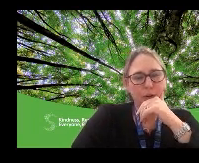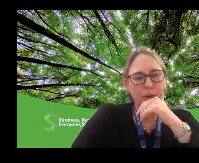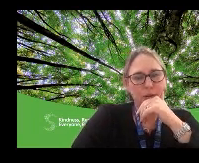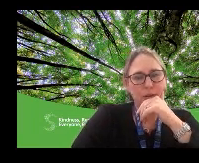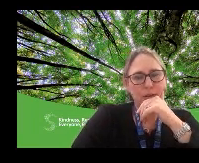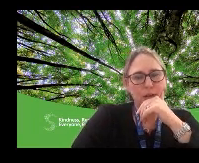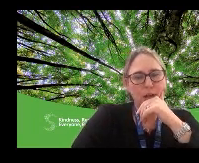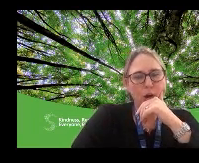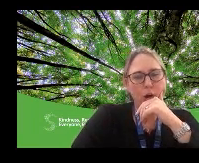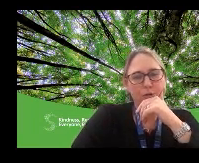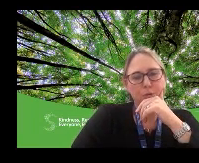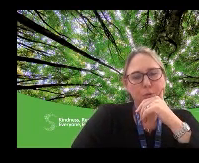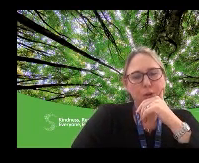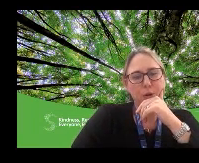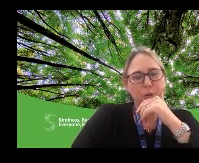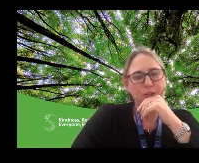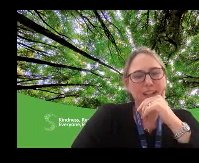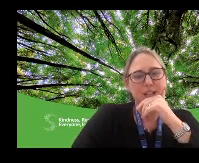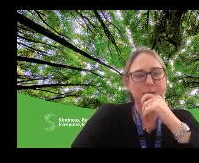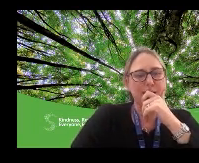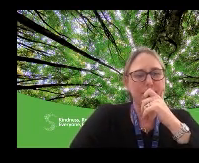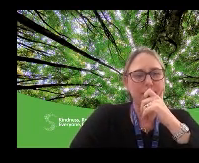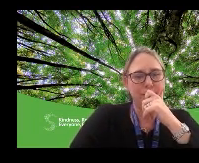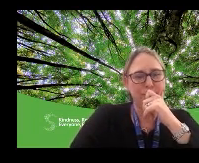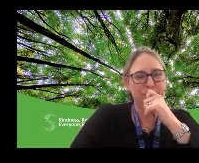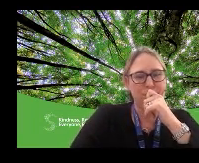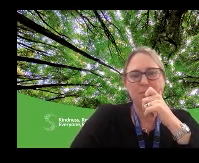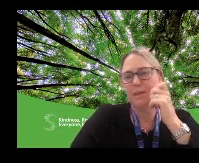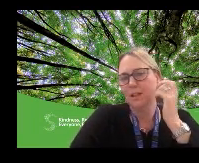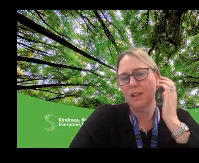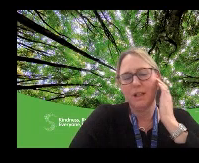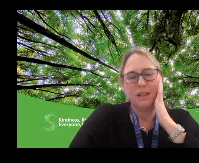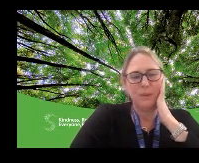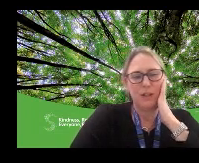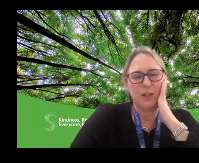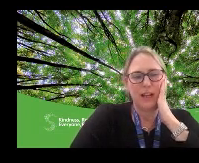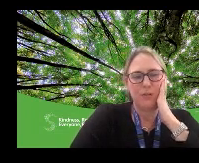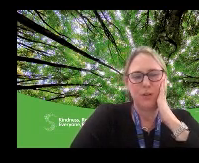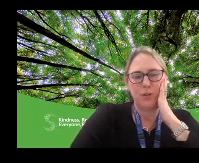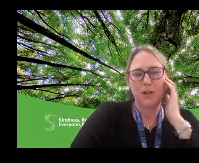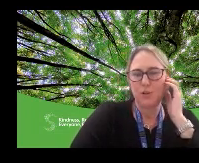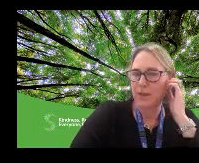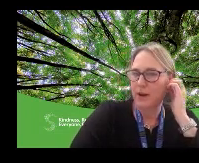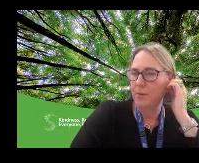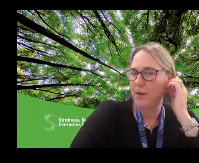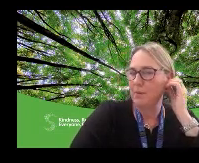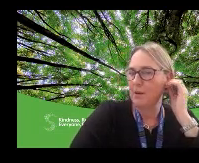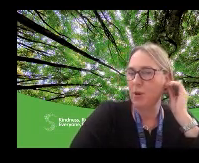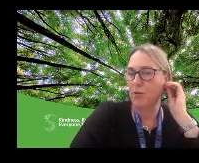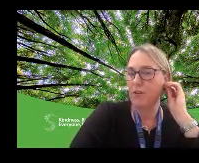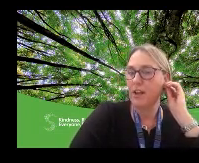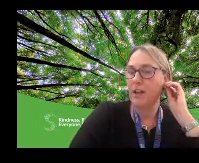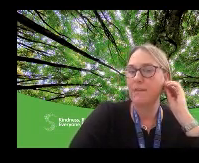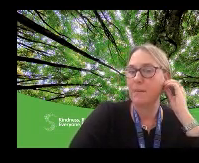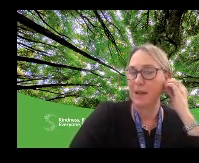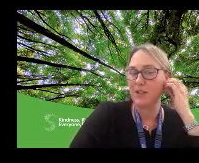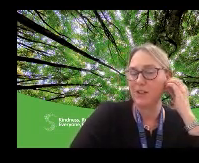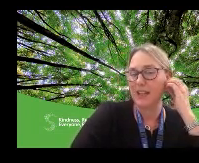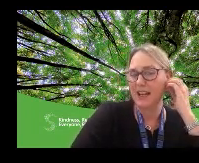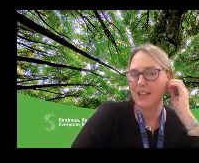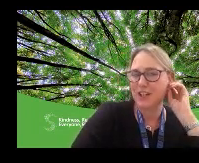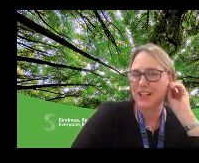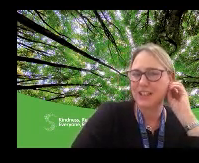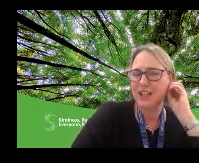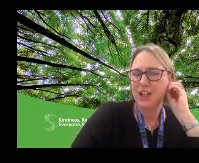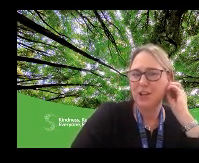well. Often we'll know once they get to us if speech and language and occupational therapy have been involved. If they're